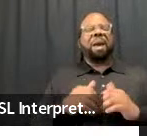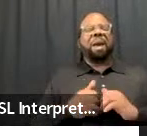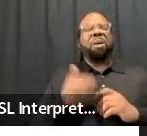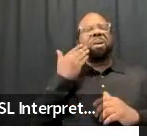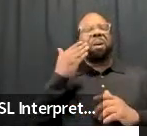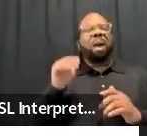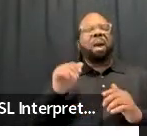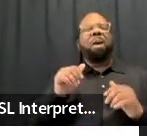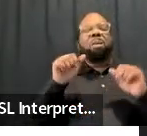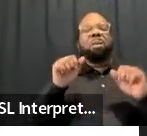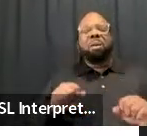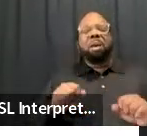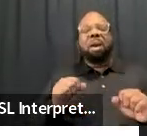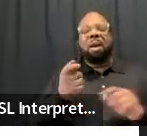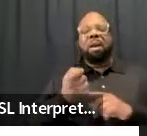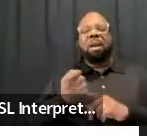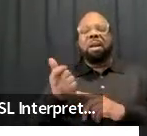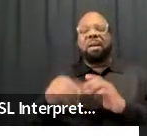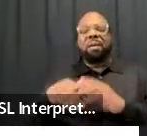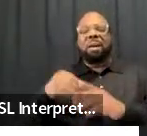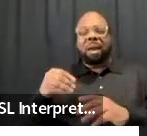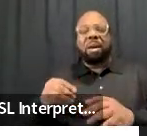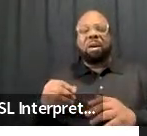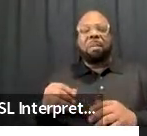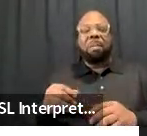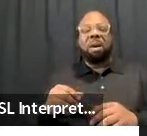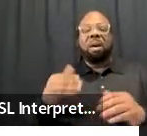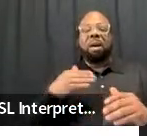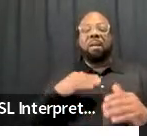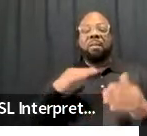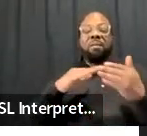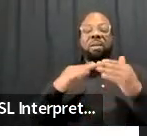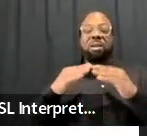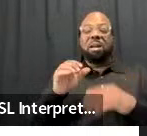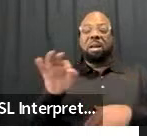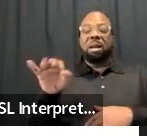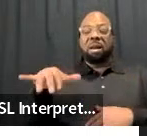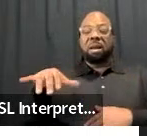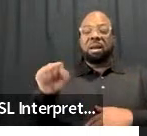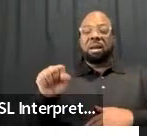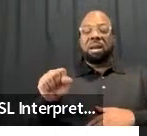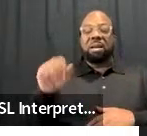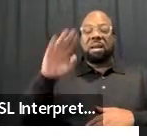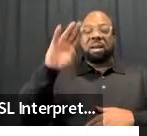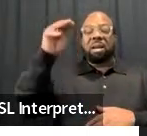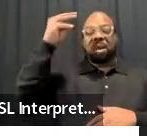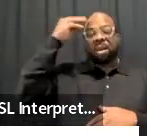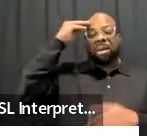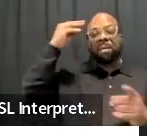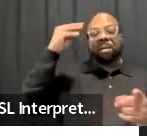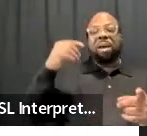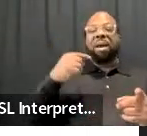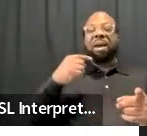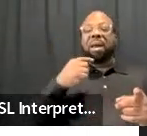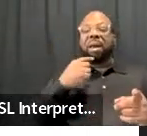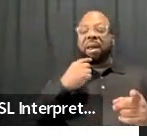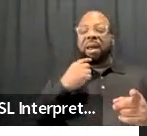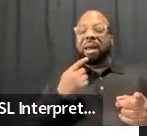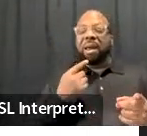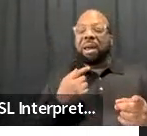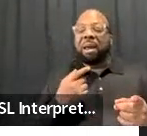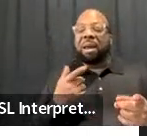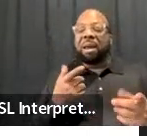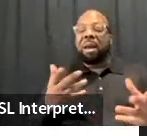I guess my paranoid for the city of Yes is that, Mayor Adams also just upzoned. I'm on the Lower East Side, all for